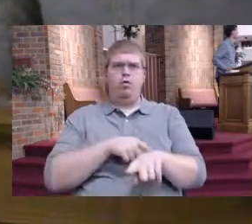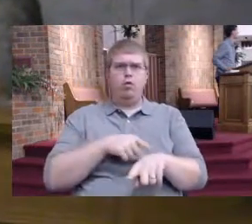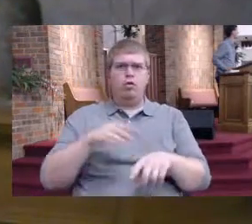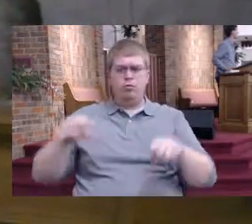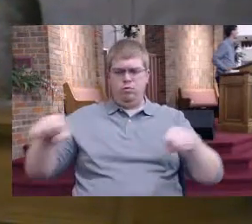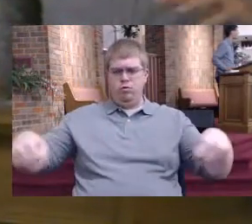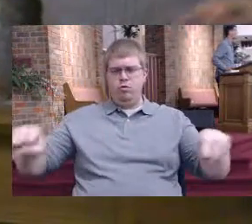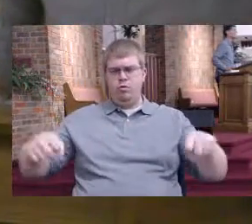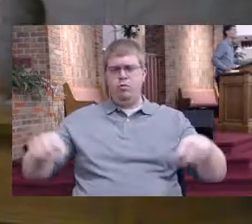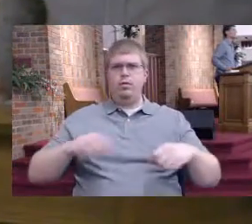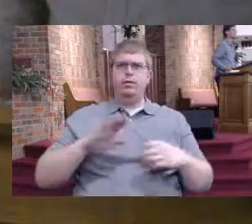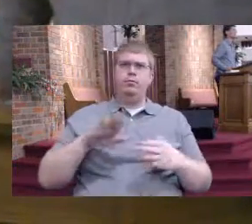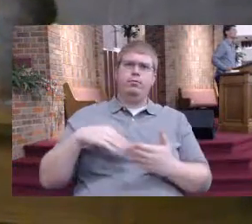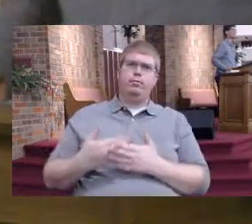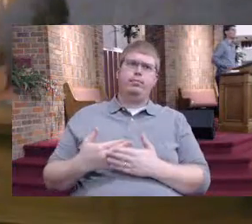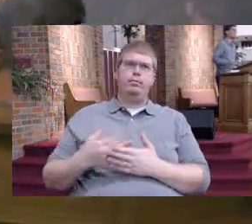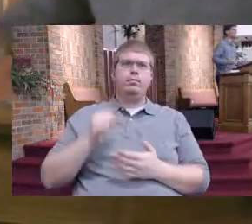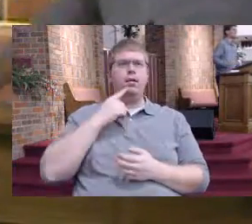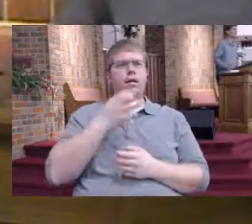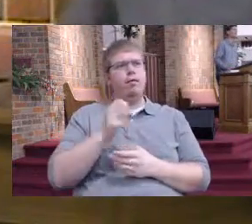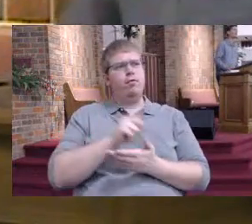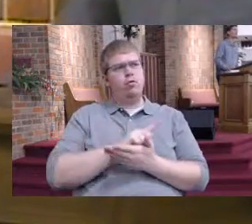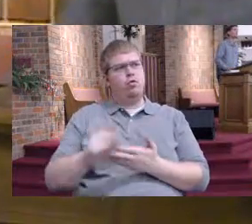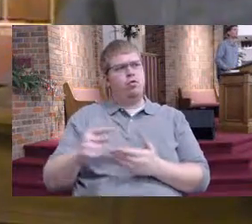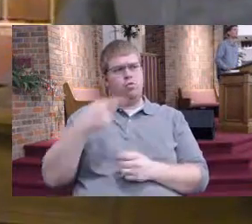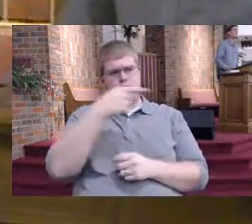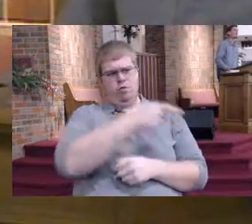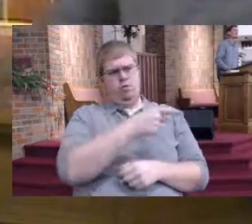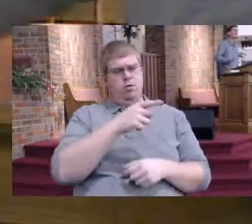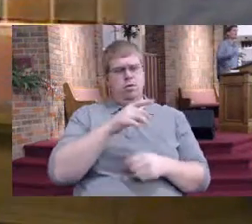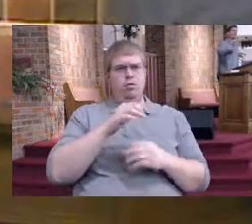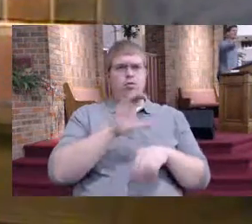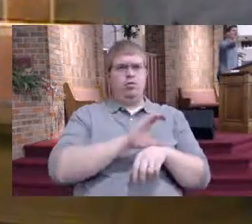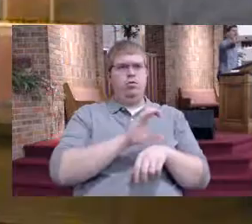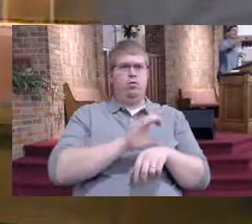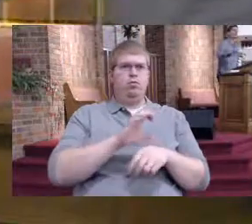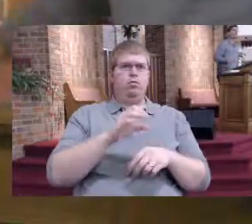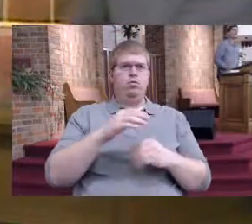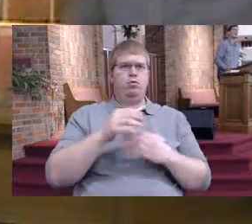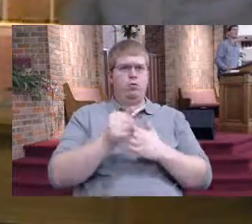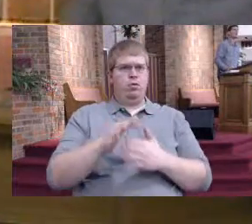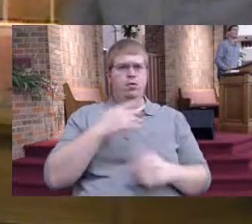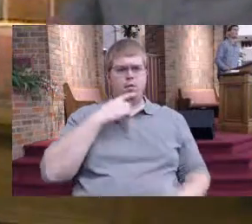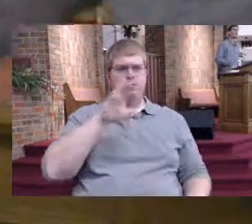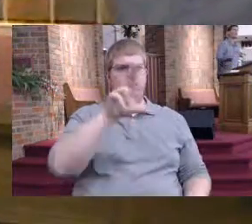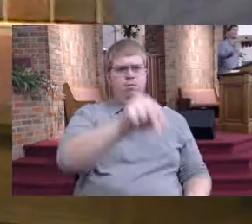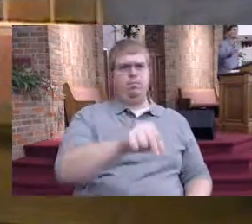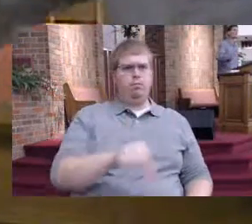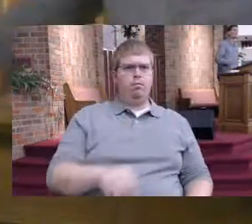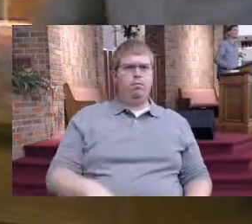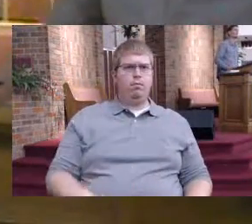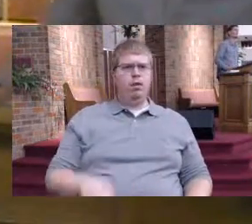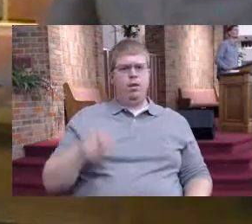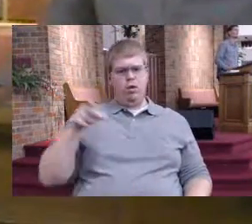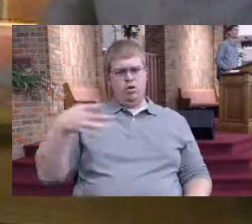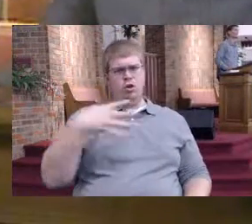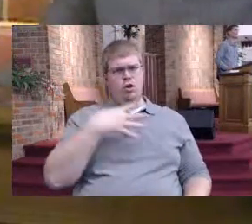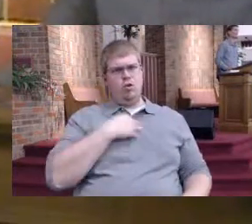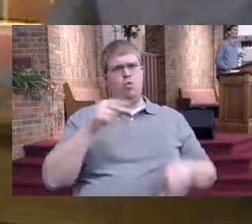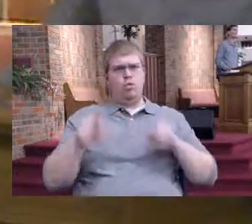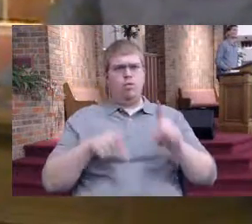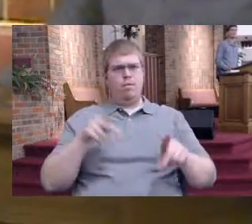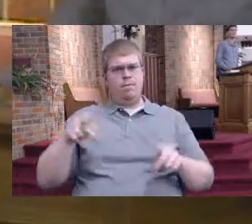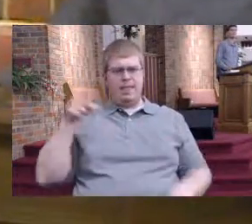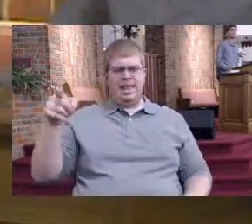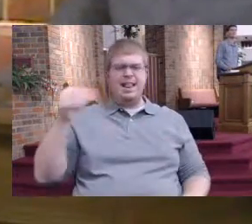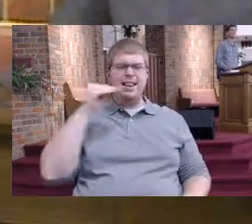afternoons. And after a few weeks, they were told by their church leaders, "No, you're not allowed to go back there anymore. Those white people are very bad, and they're going to lie to you